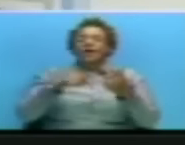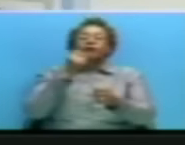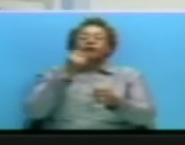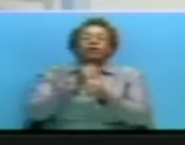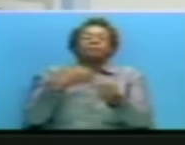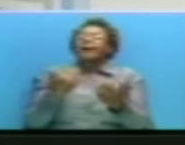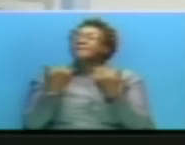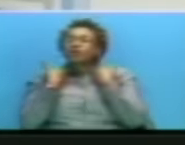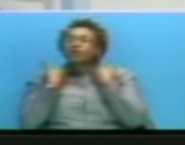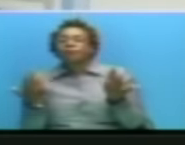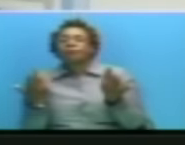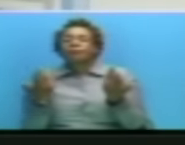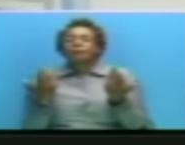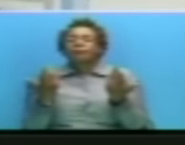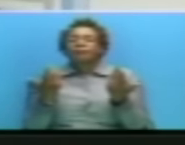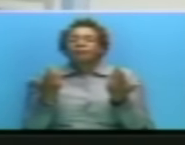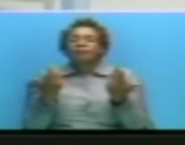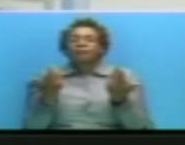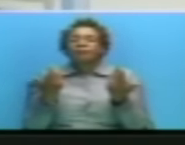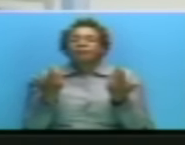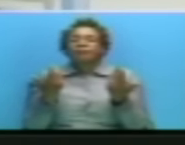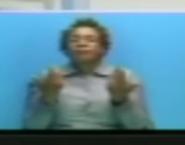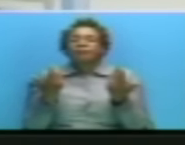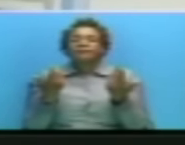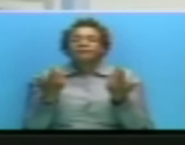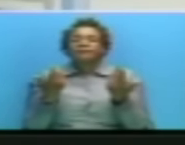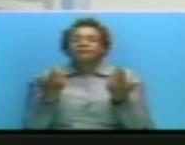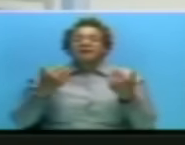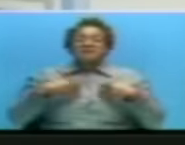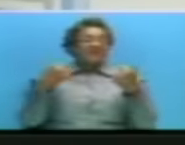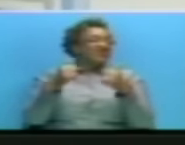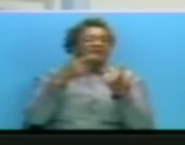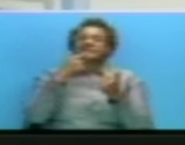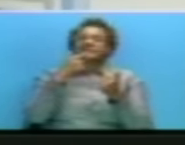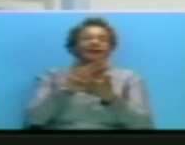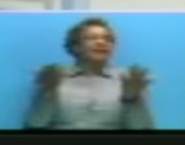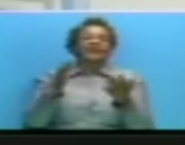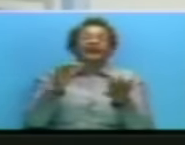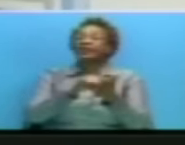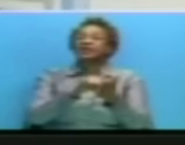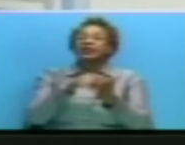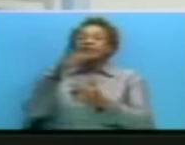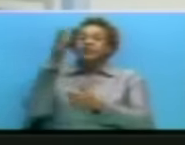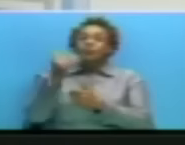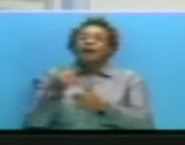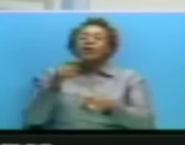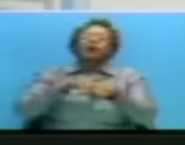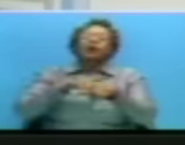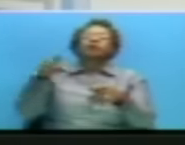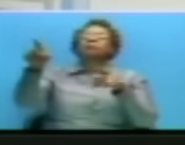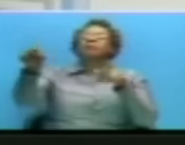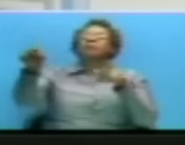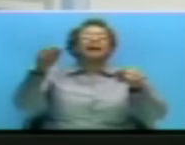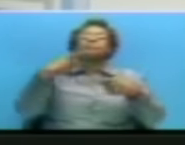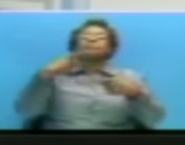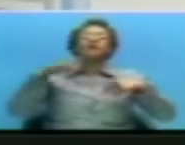bedroom? What are you doing in my TV? Can I answer that? Yes, go ahead. First of all, I've never said anything like that. And that's why, it's the, you know, when you pick people from the